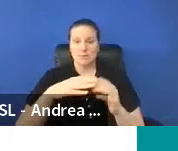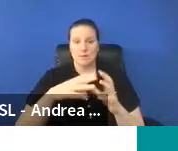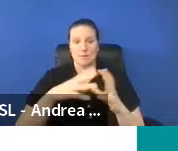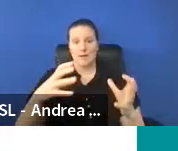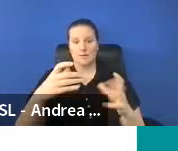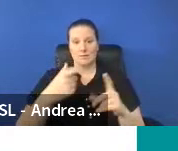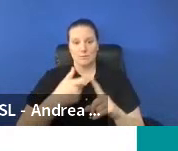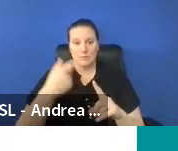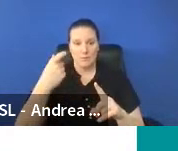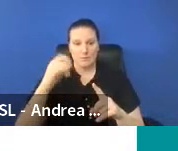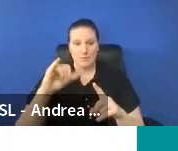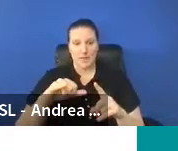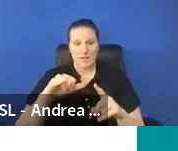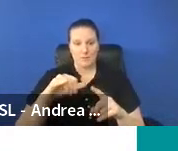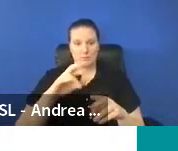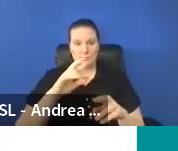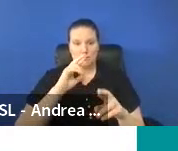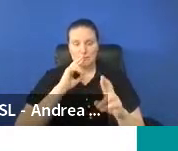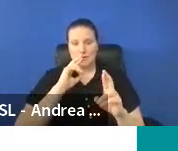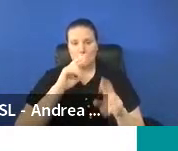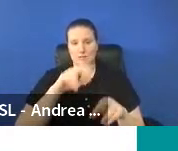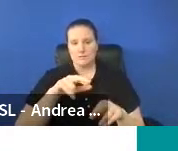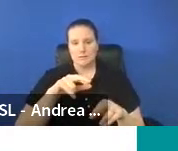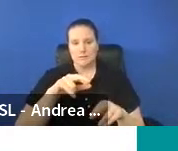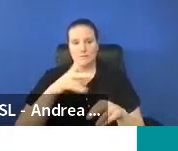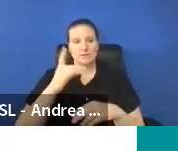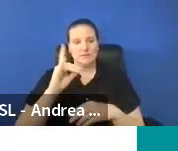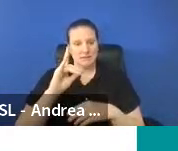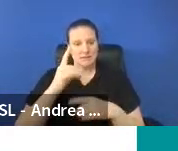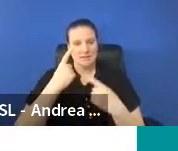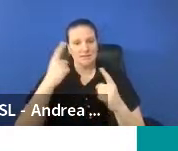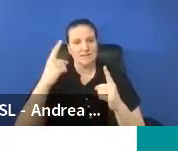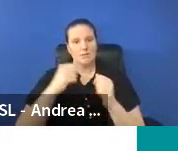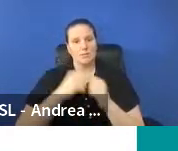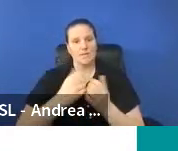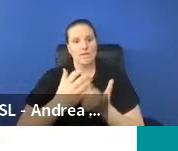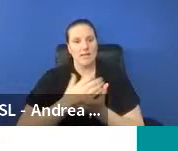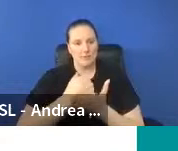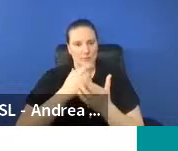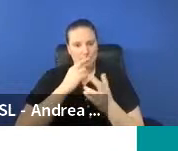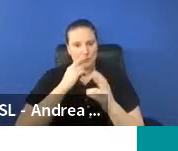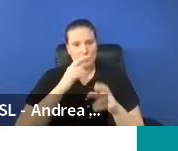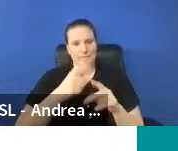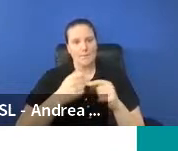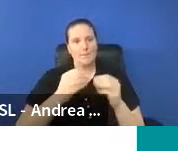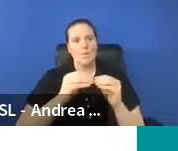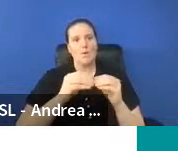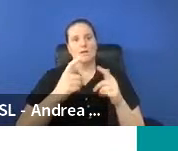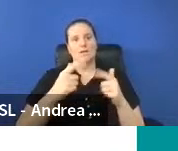survey responses, but we did succeed in gathering responses from a more diverse